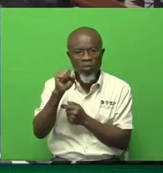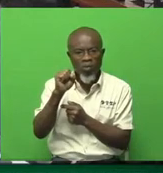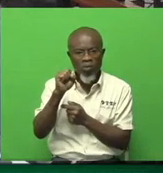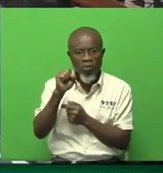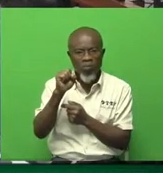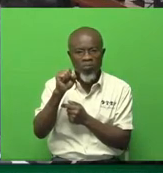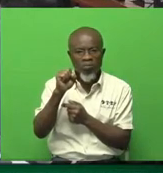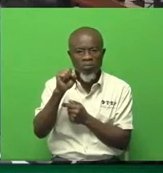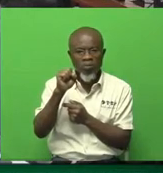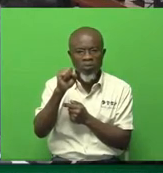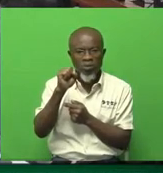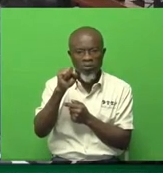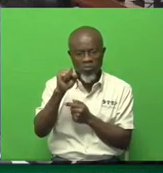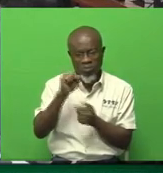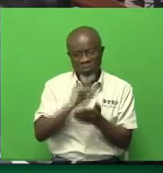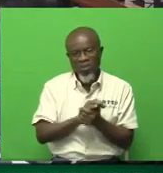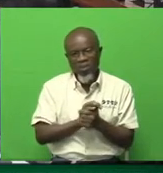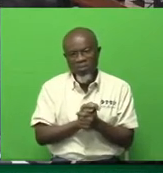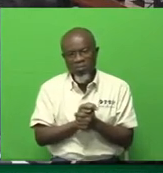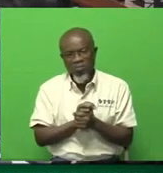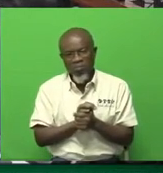volume is offensive